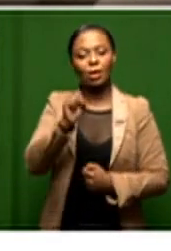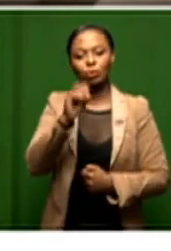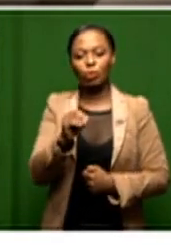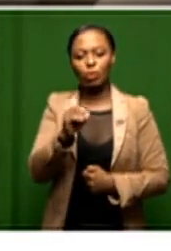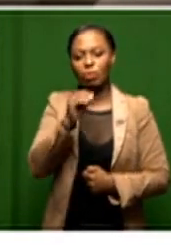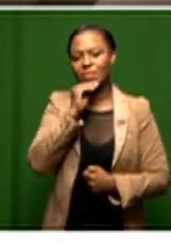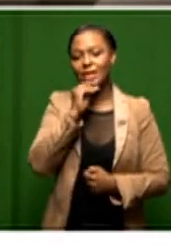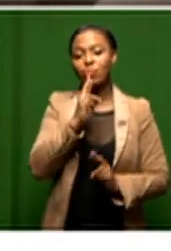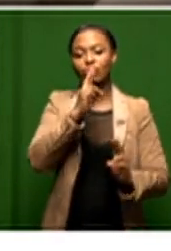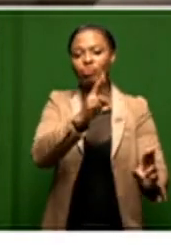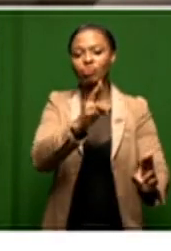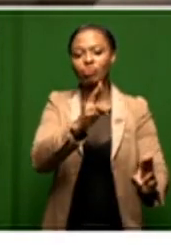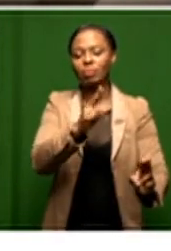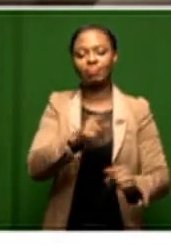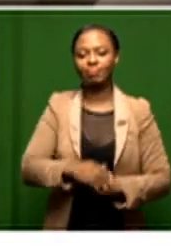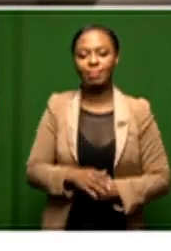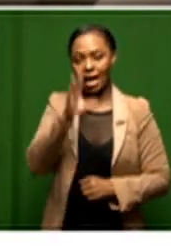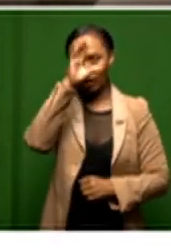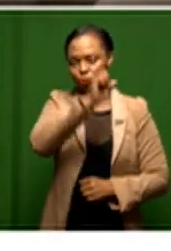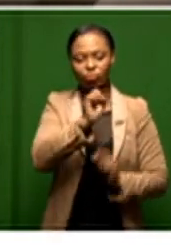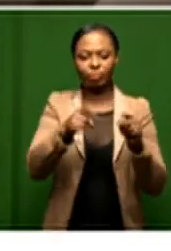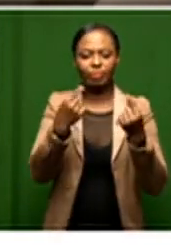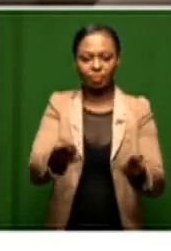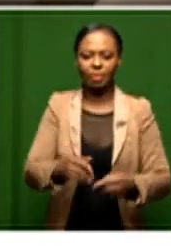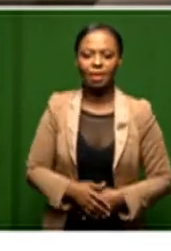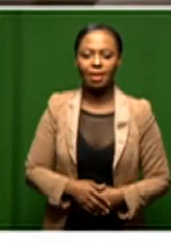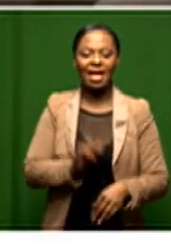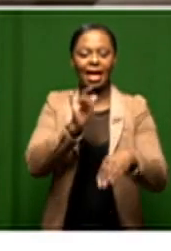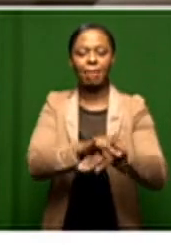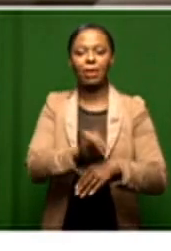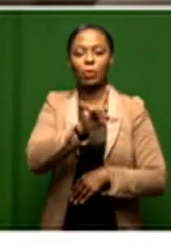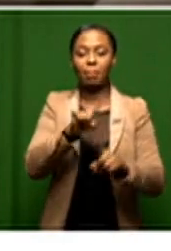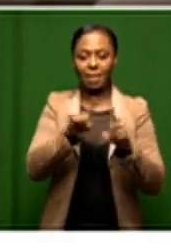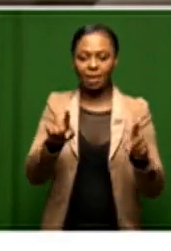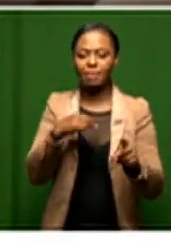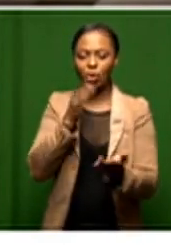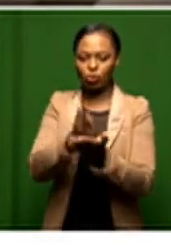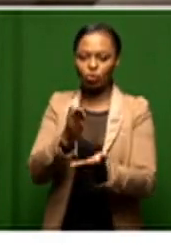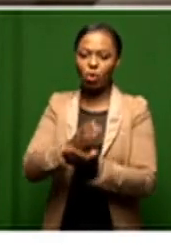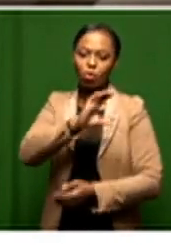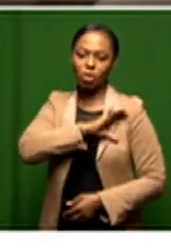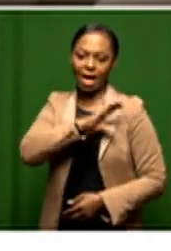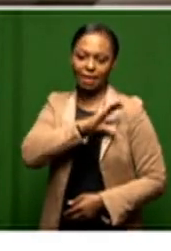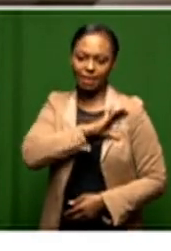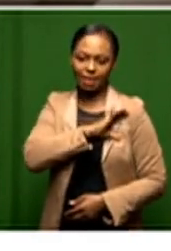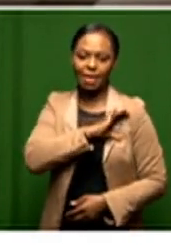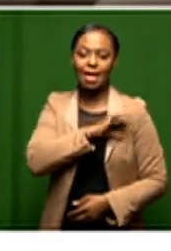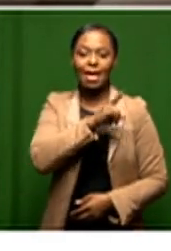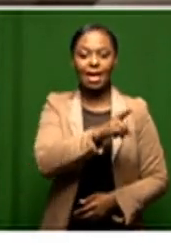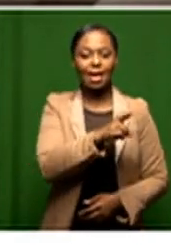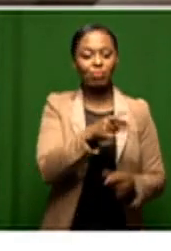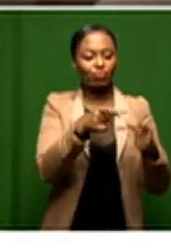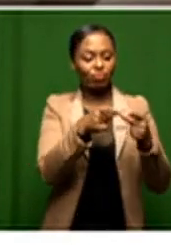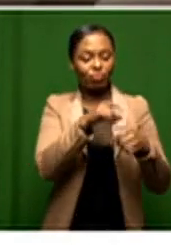not hazard a guess as to exactly what the impact is, but I can assure consumers that schemes ended 2020 with a